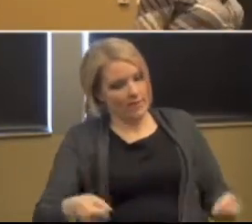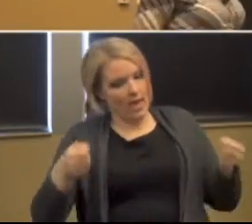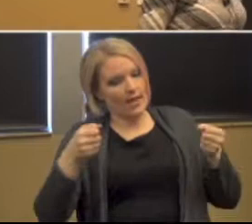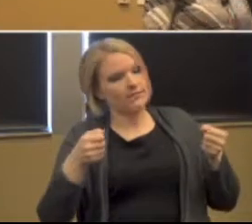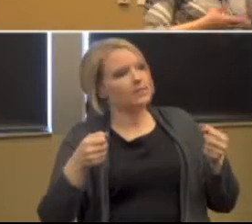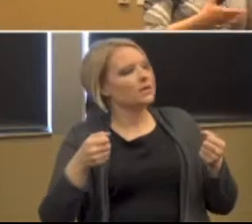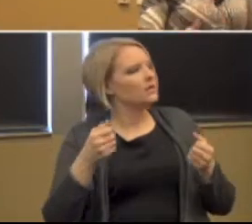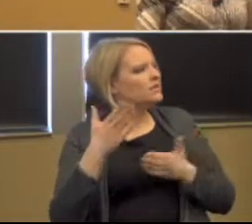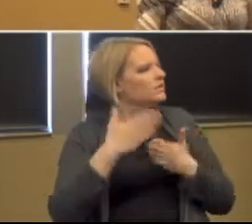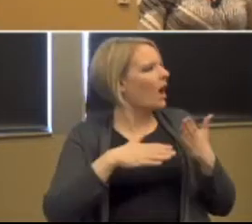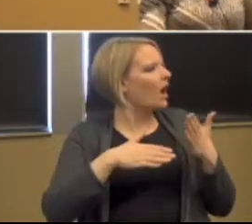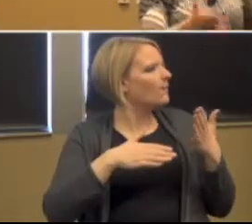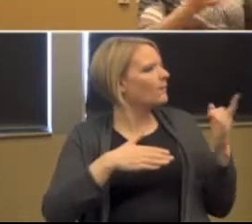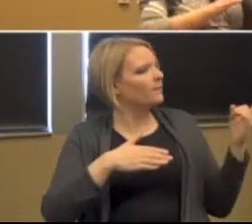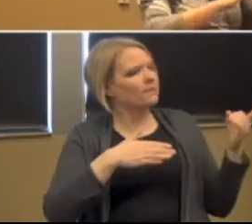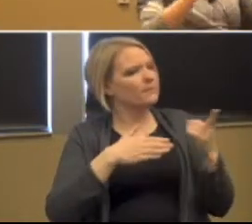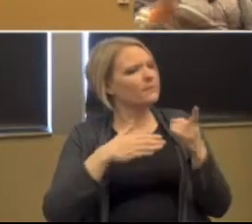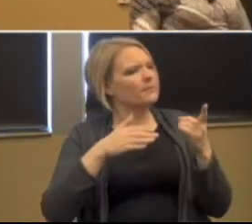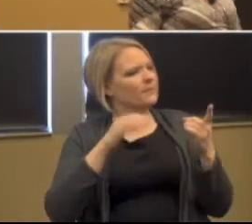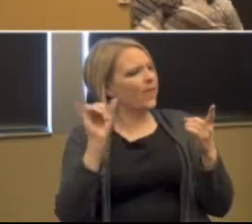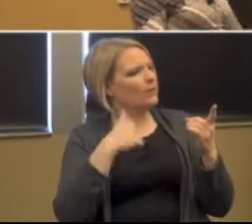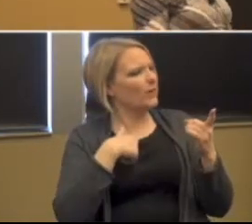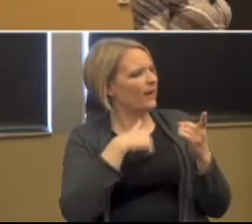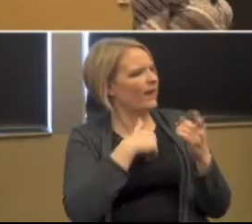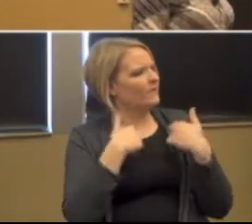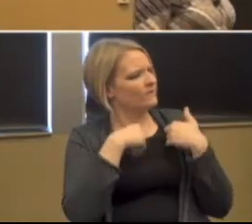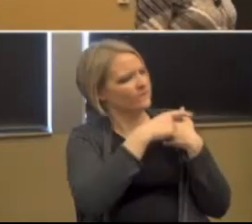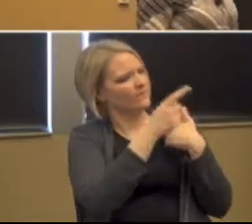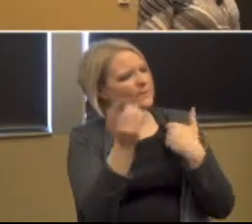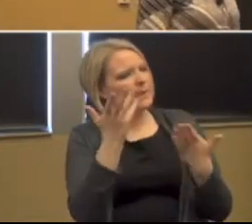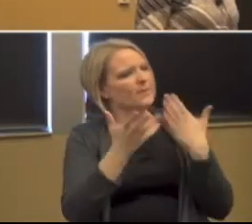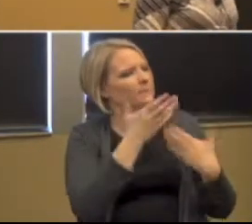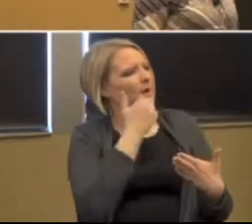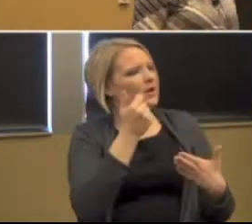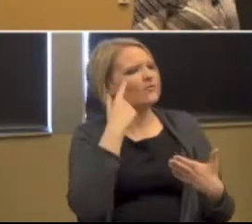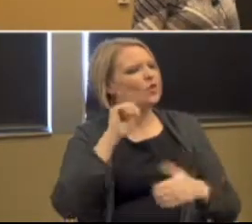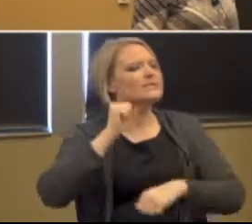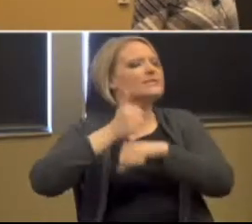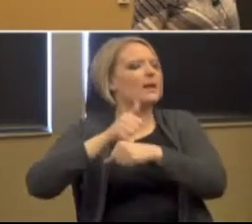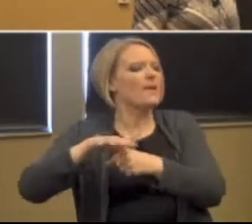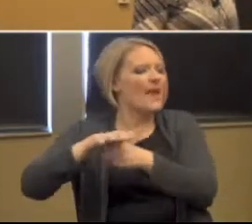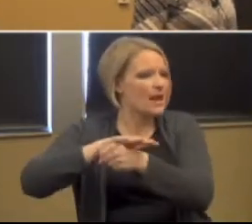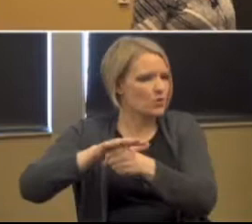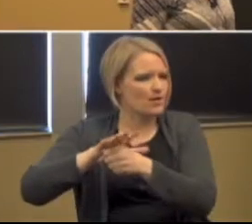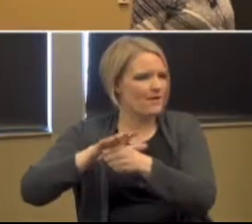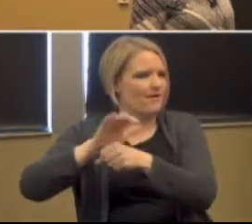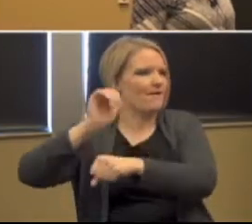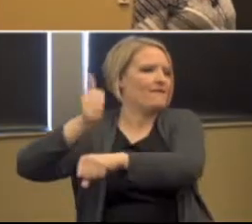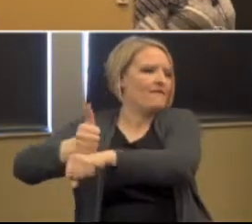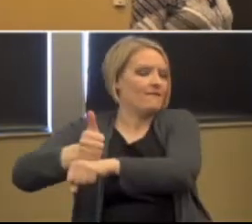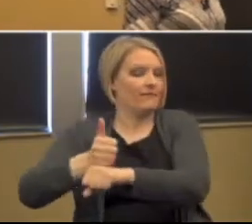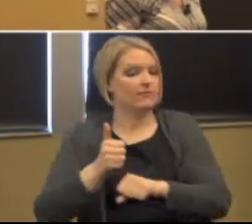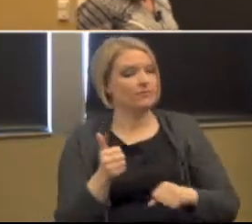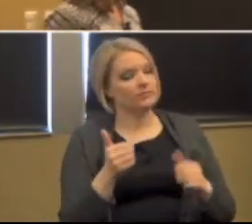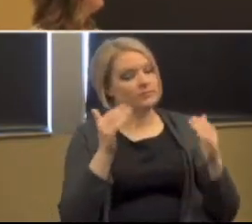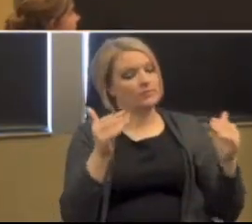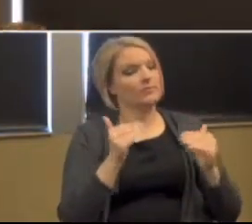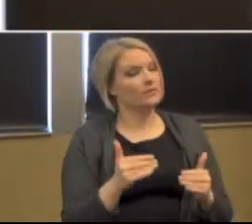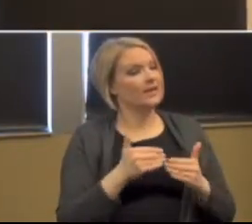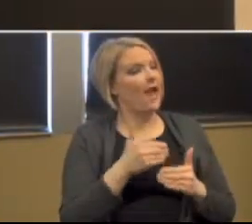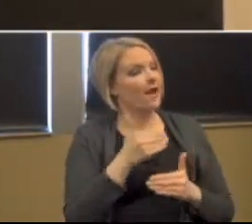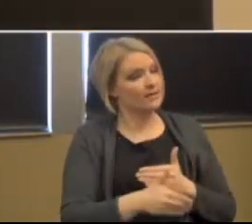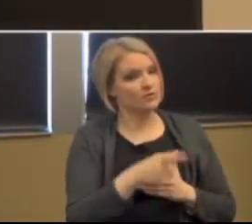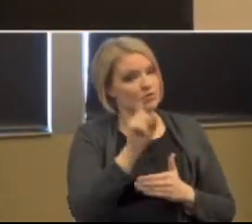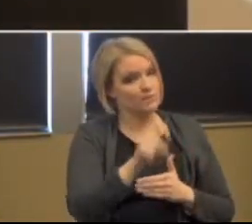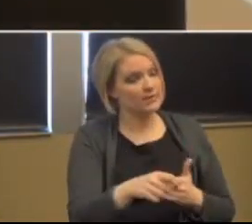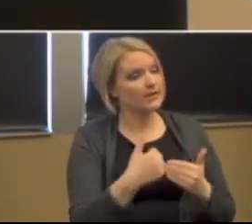like we have over there, it might fit better in an all done area. And then lastly, you want to do what comes next. You